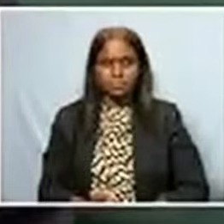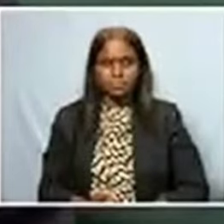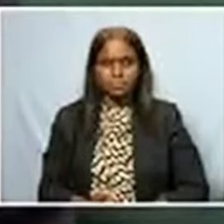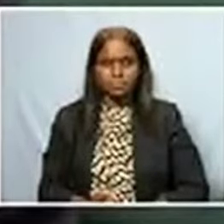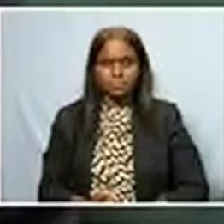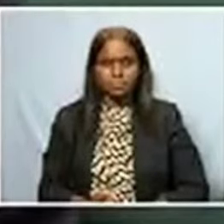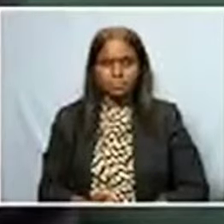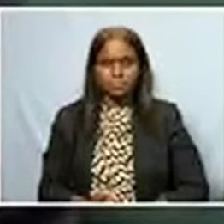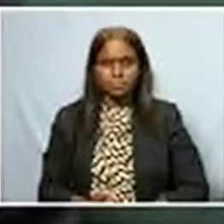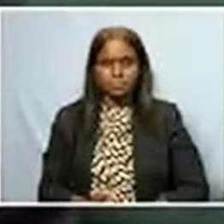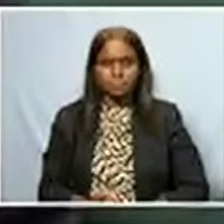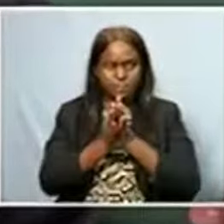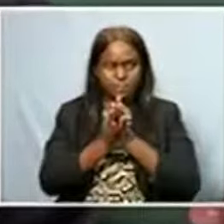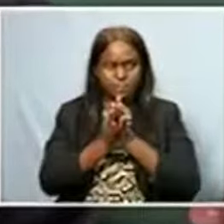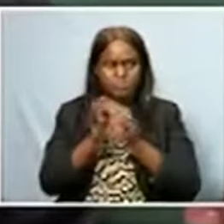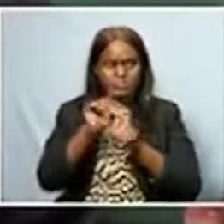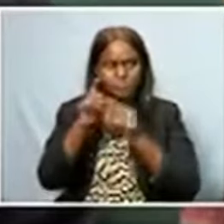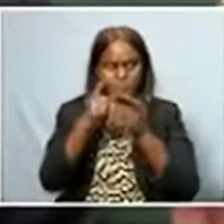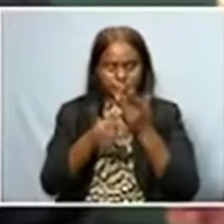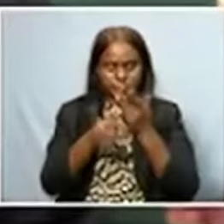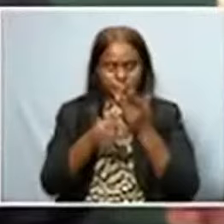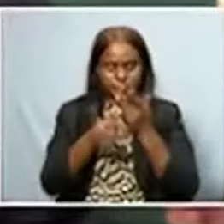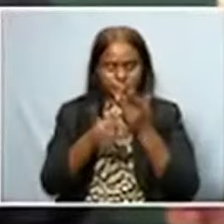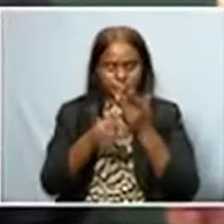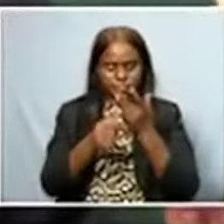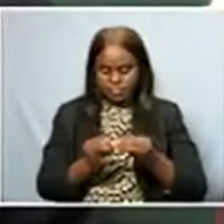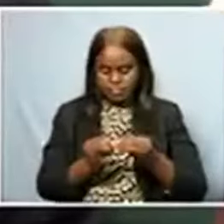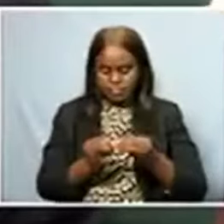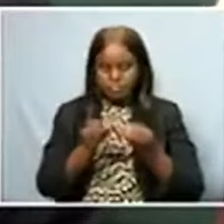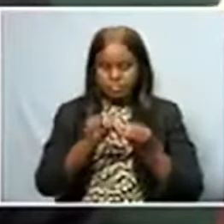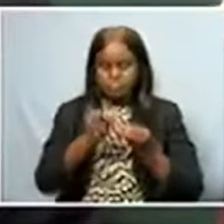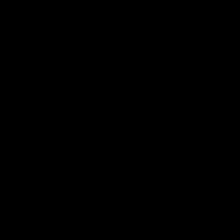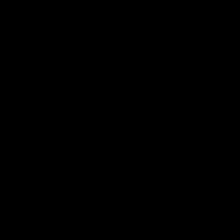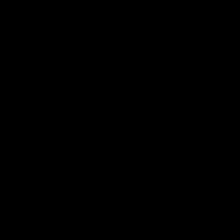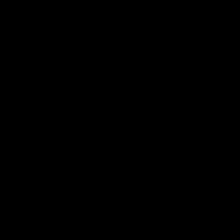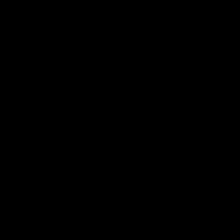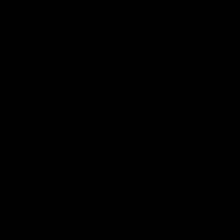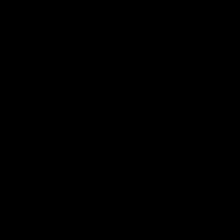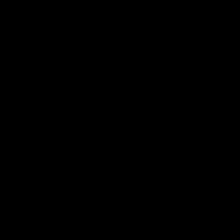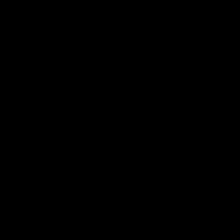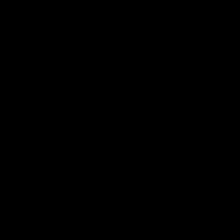I put the question. The question is that 248,